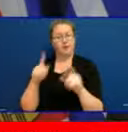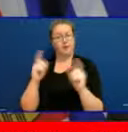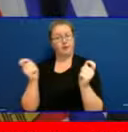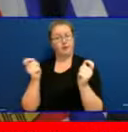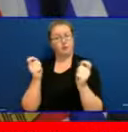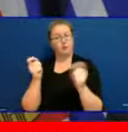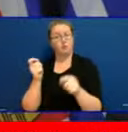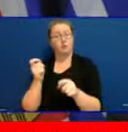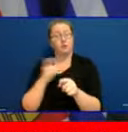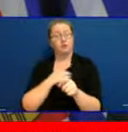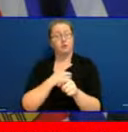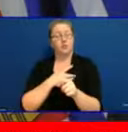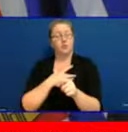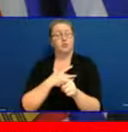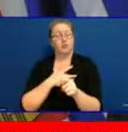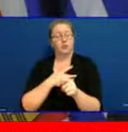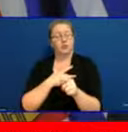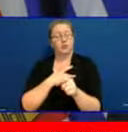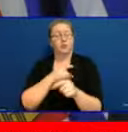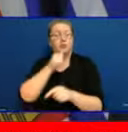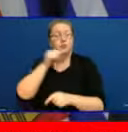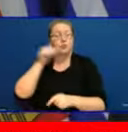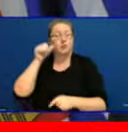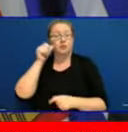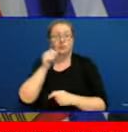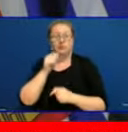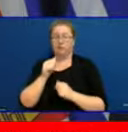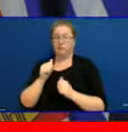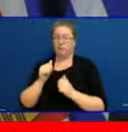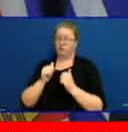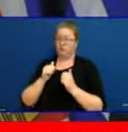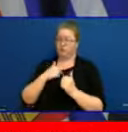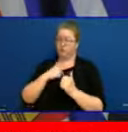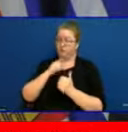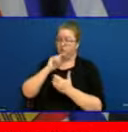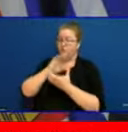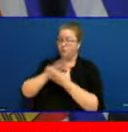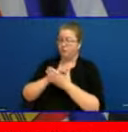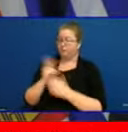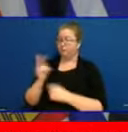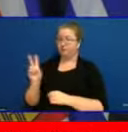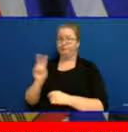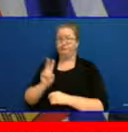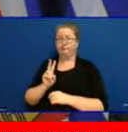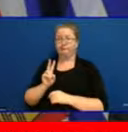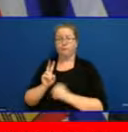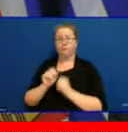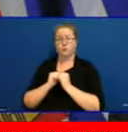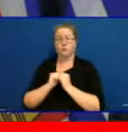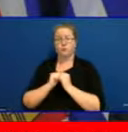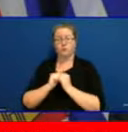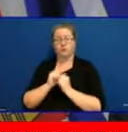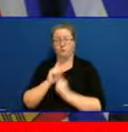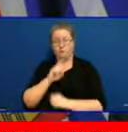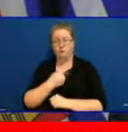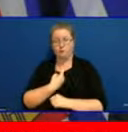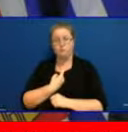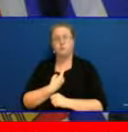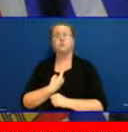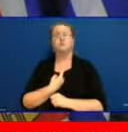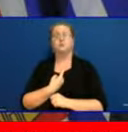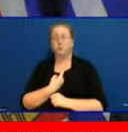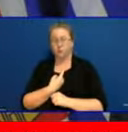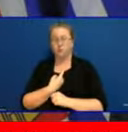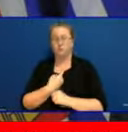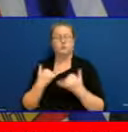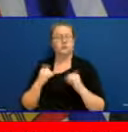you know, as moving as those ceremonies always are, this was moving. We're going to have to learn to celebrate in different ways. I really want to emphasize